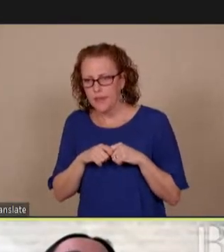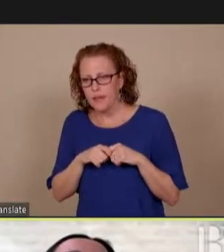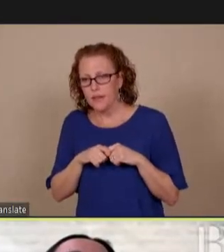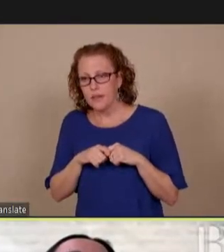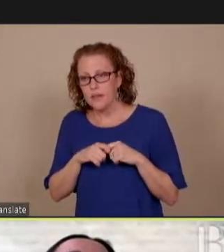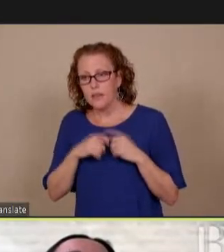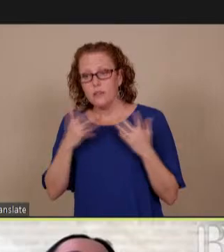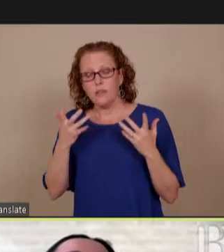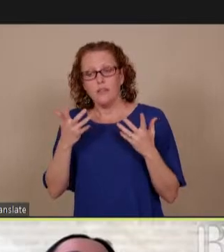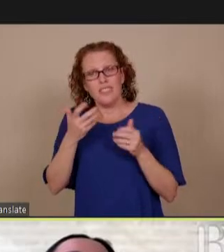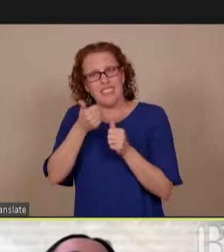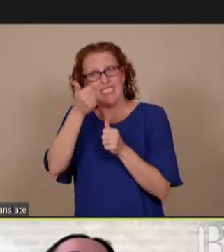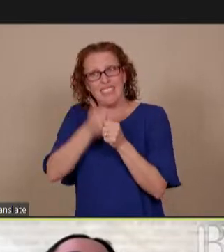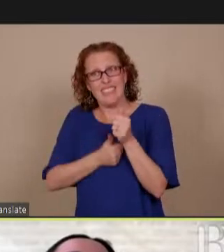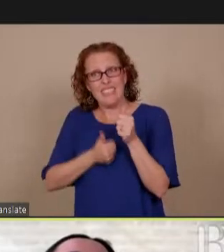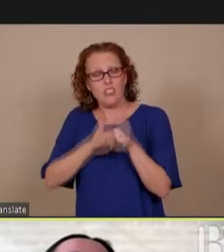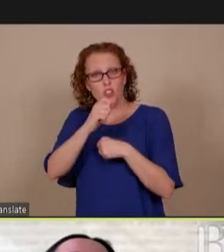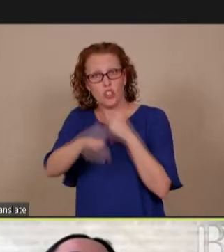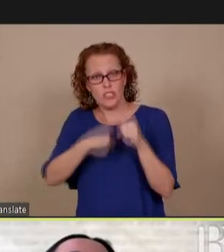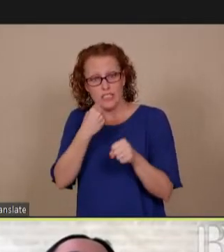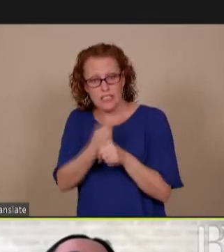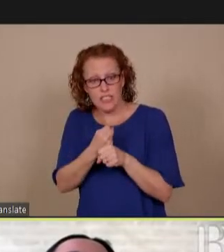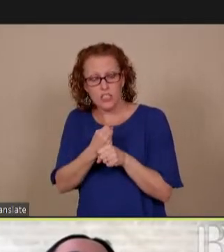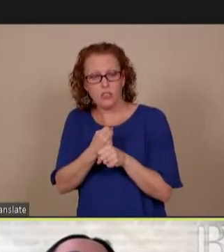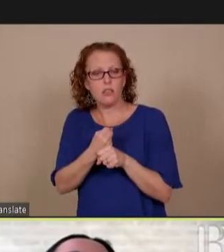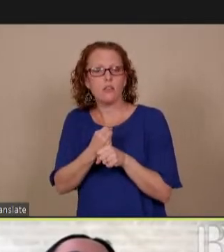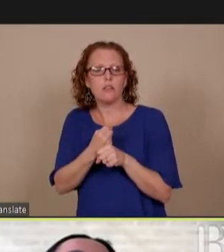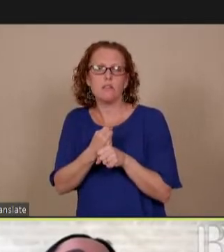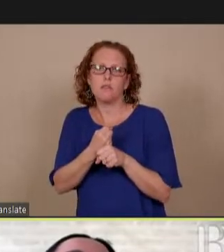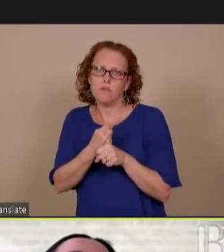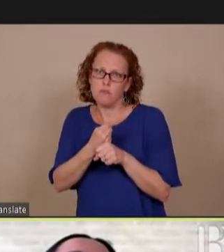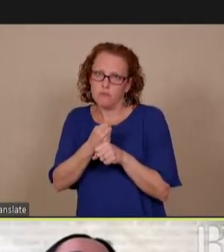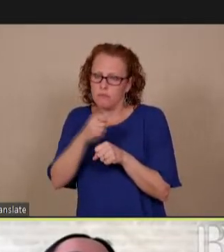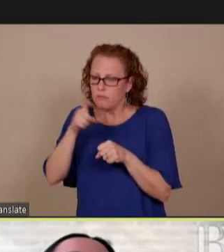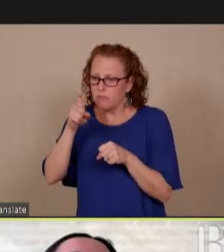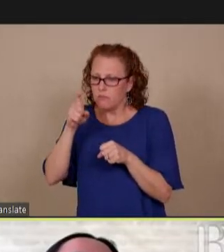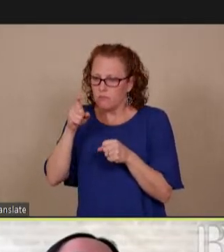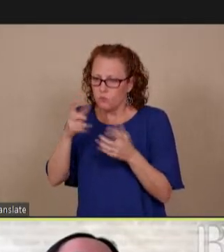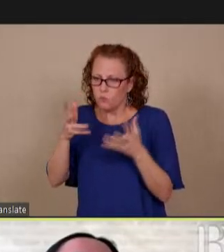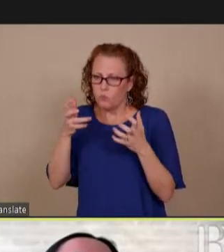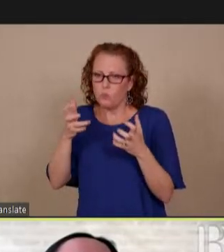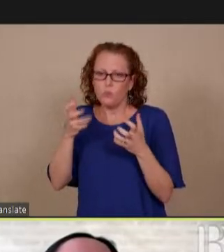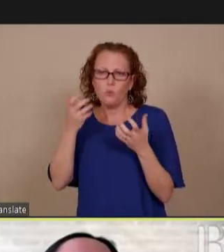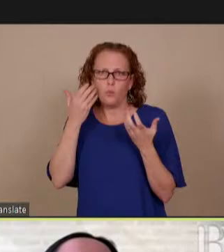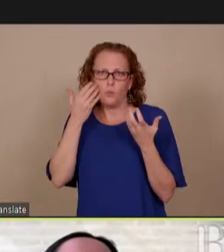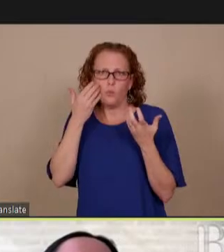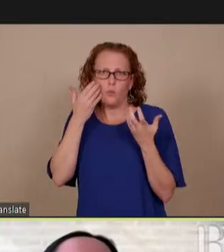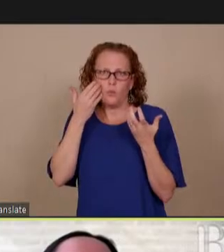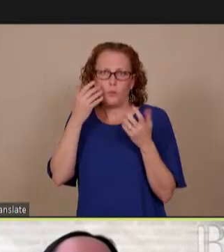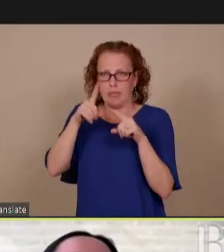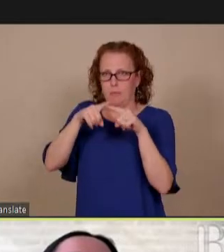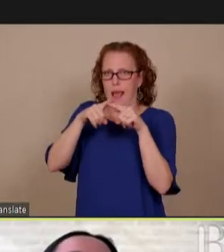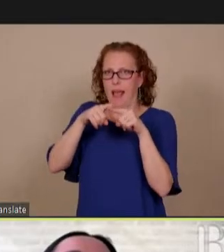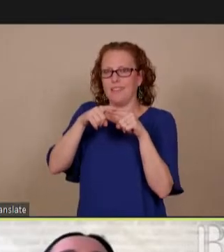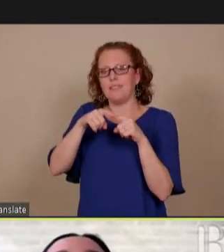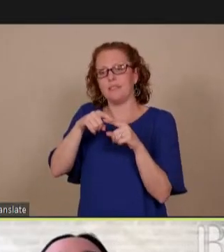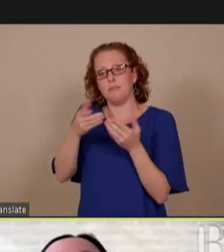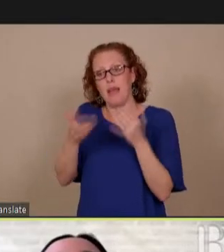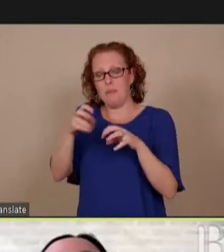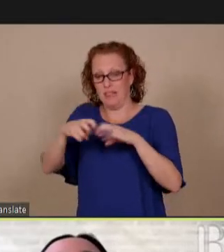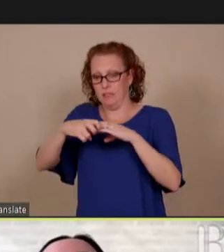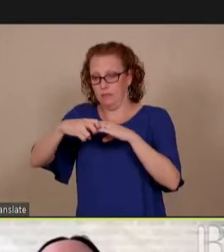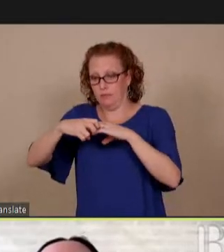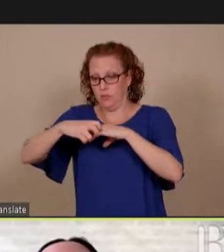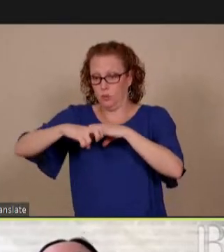year will depend on whether they are shifting to an odd or even number district. And part of